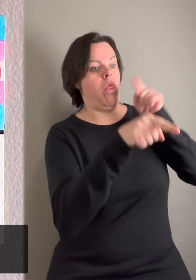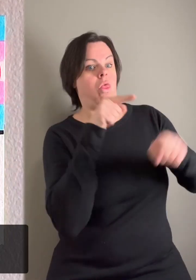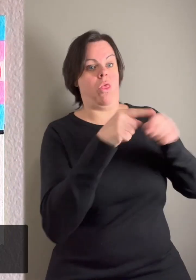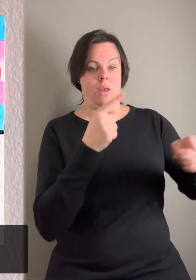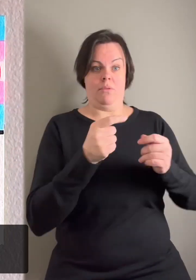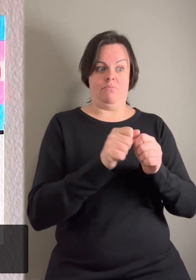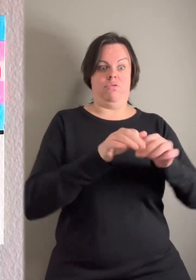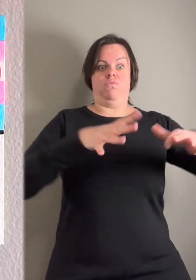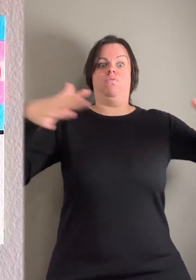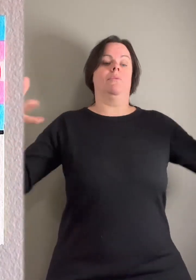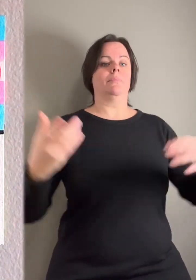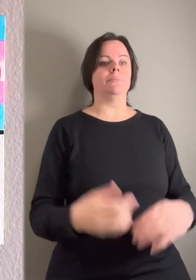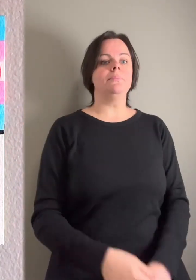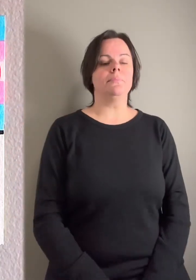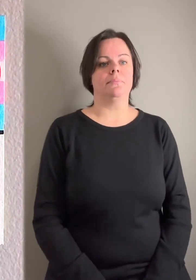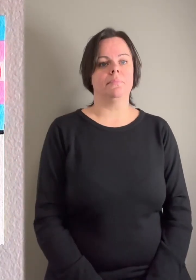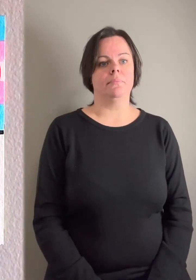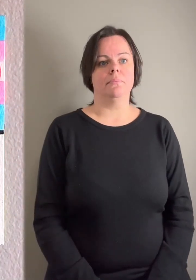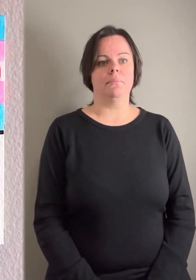prejudice.